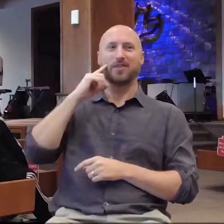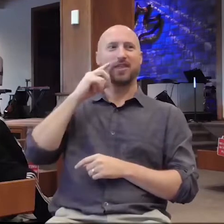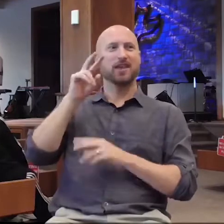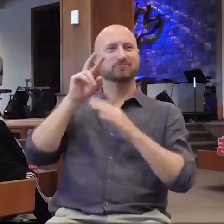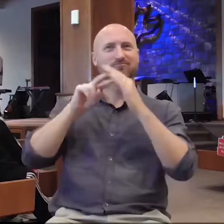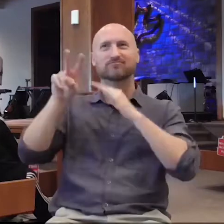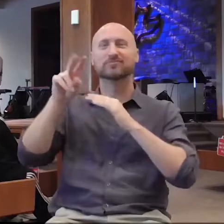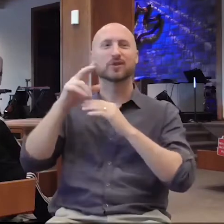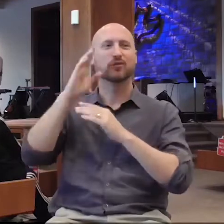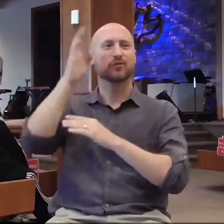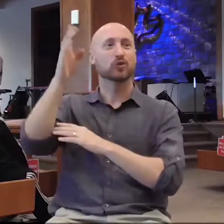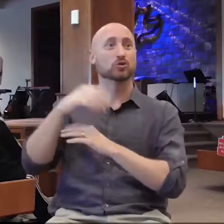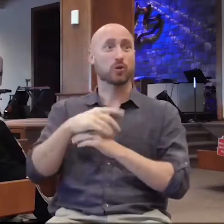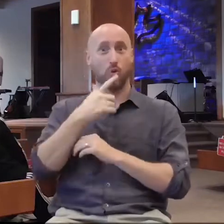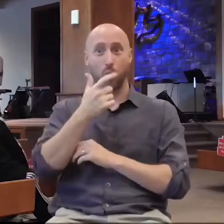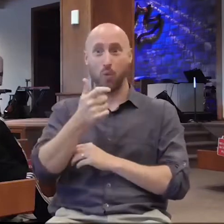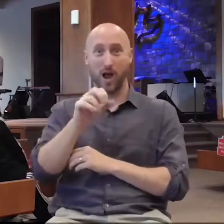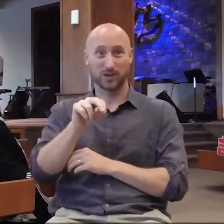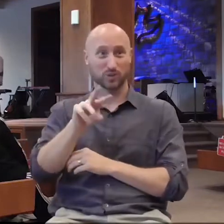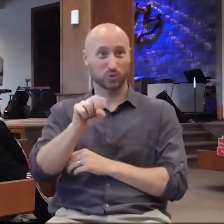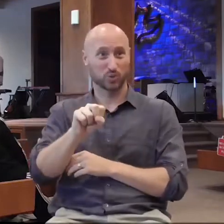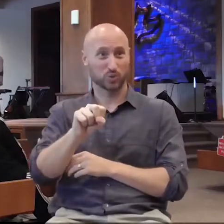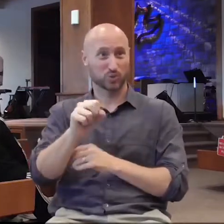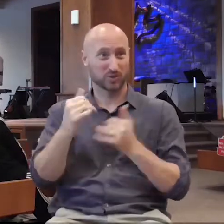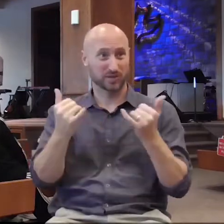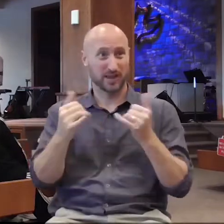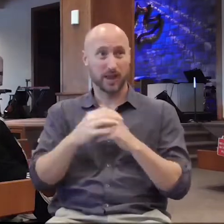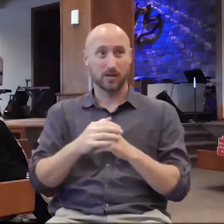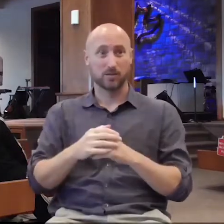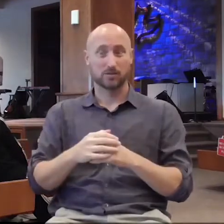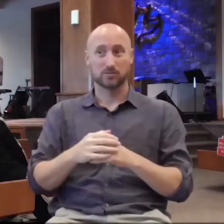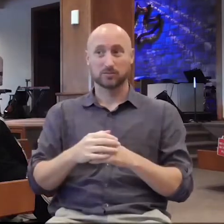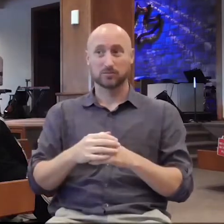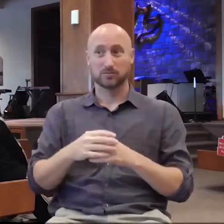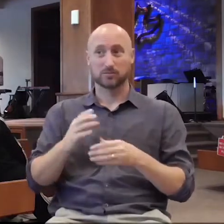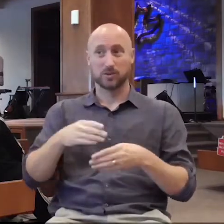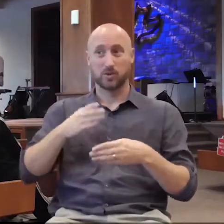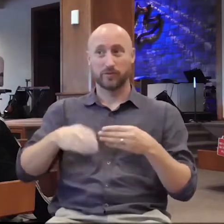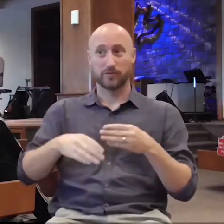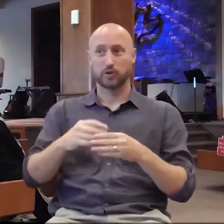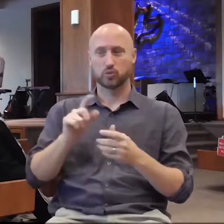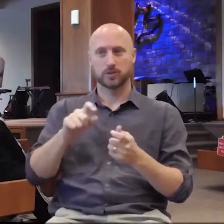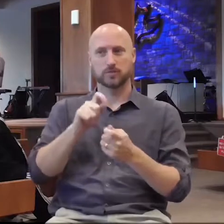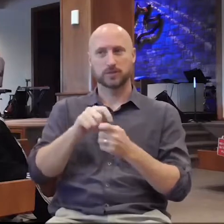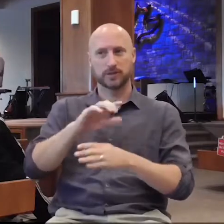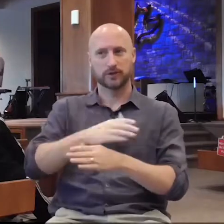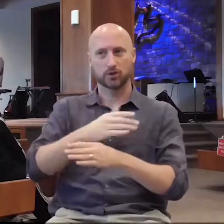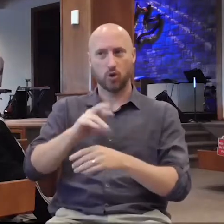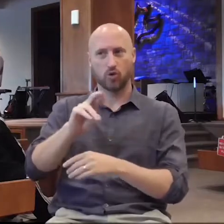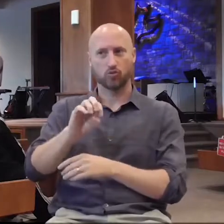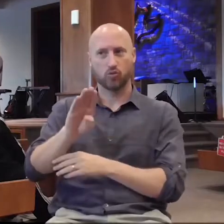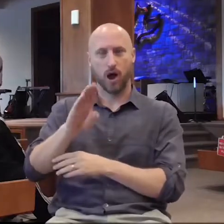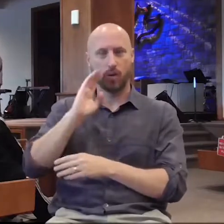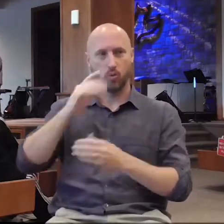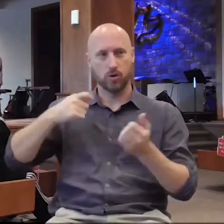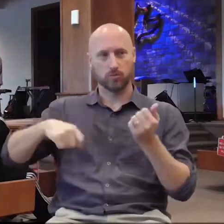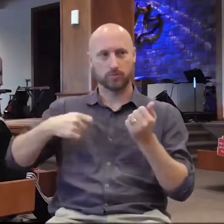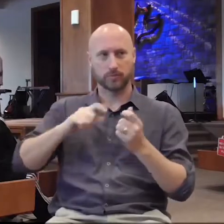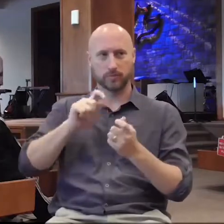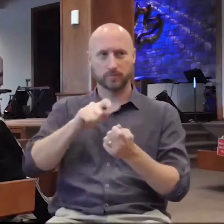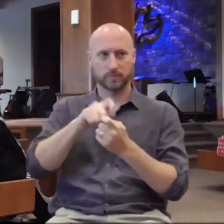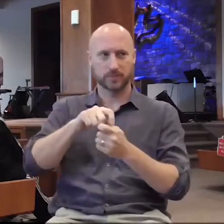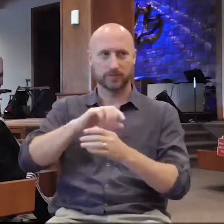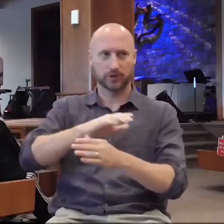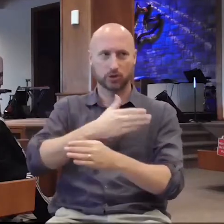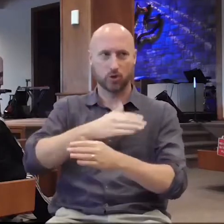news, think what's ahead of us. You know, as we finish with a particular song, Rob's going to come and sing this